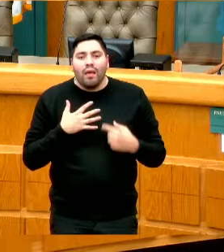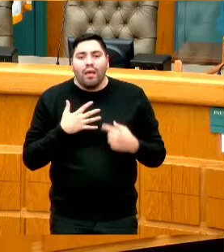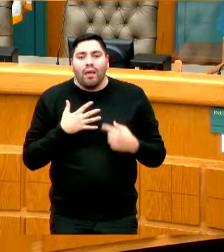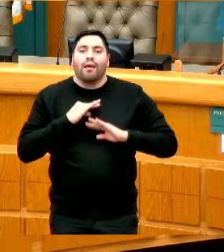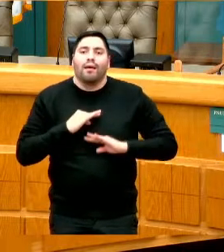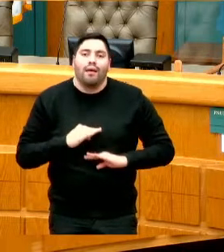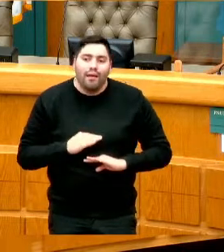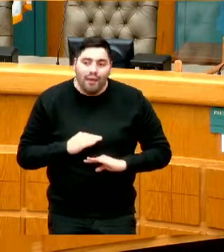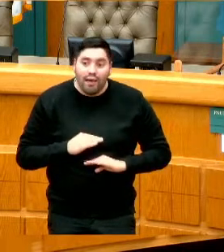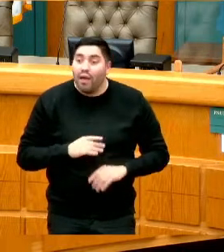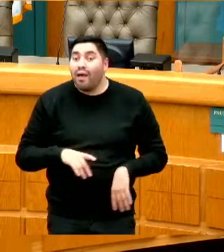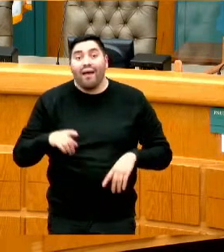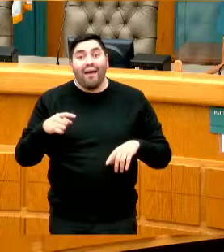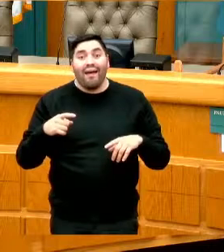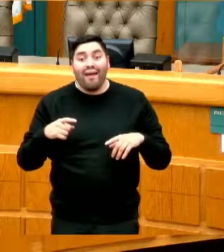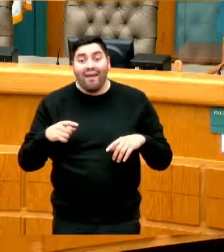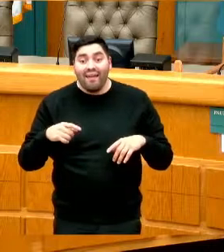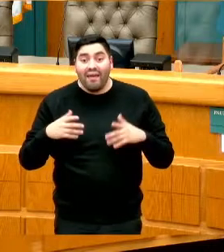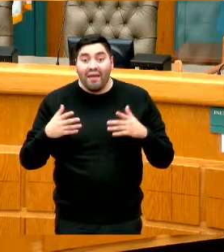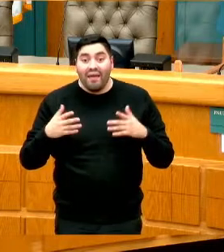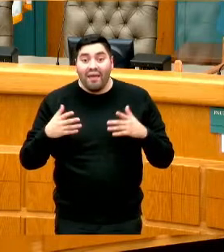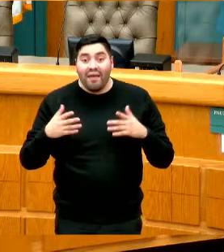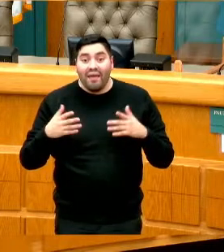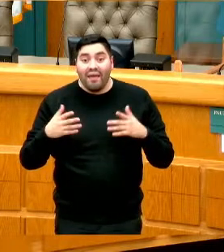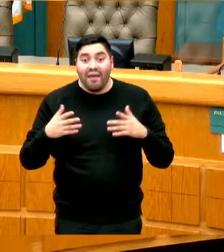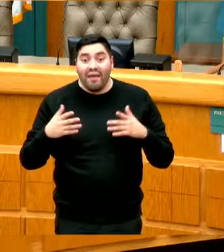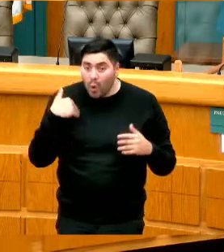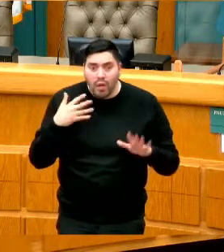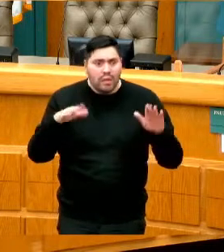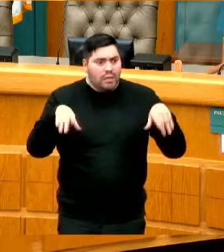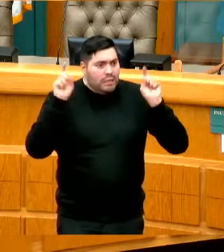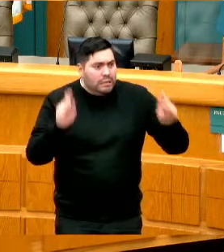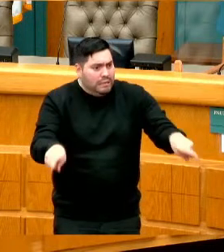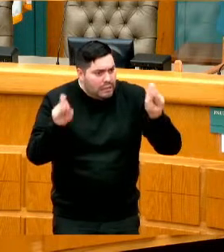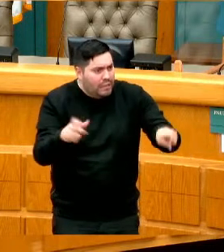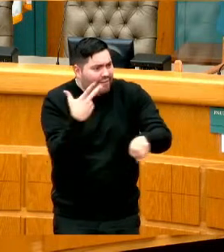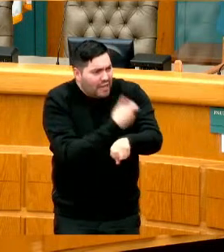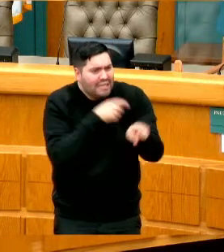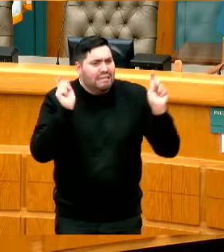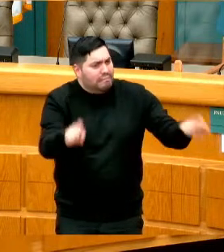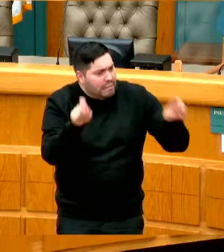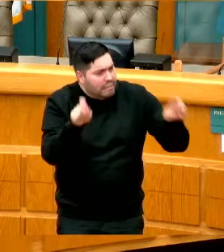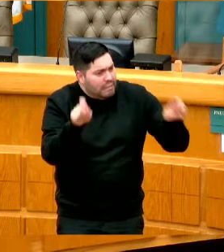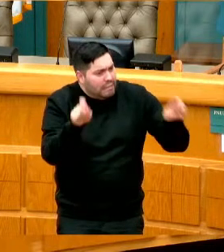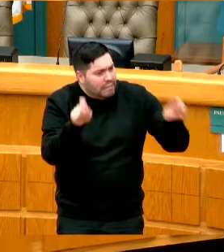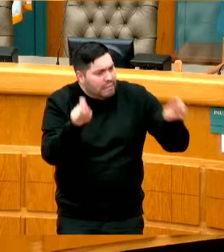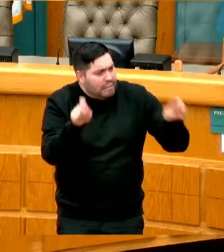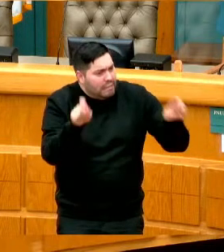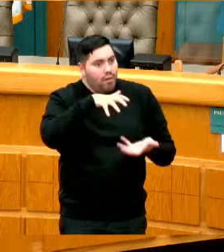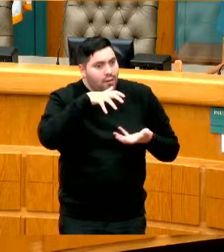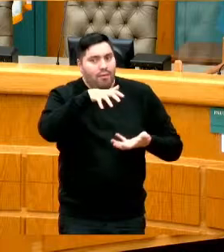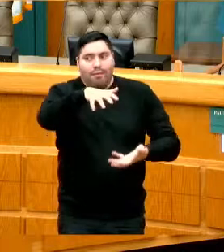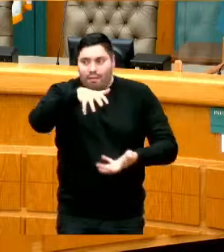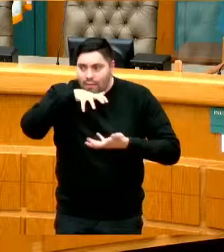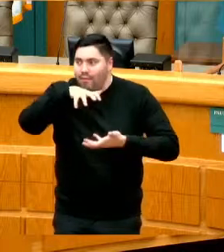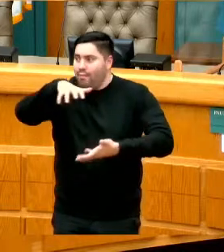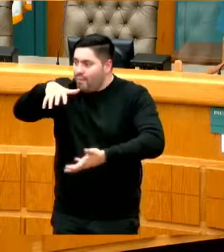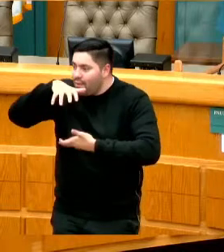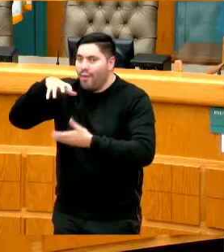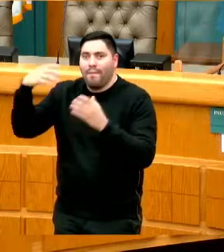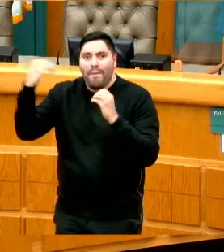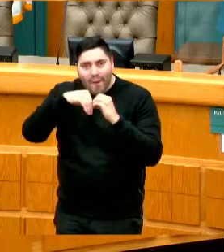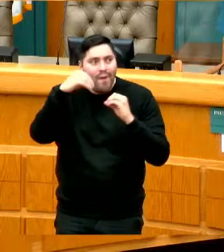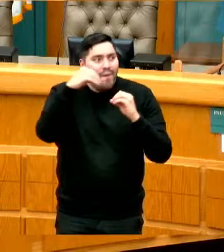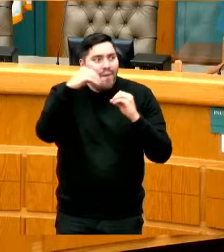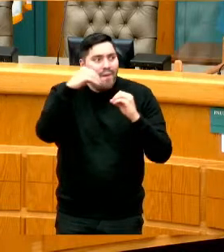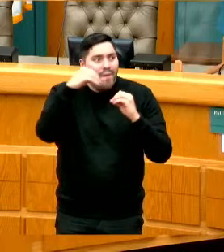I'm not crazy anymore about fighting for vaccines. They're here. And more and more and more are coming because we've